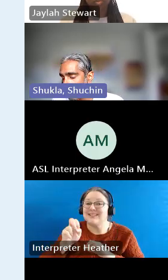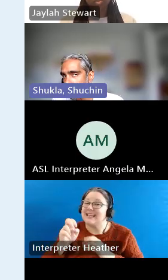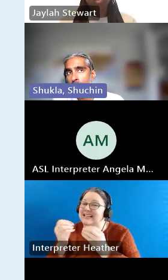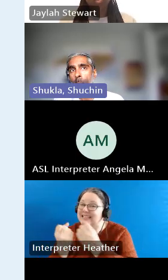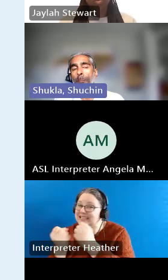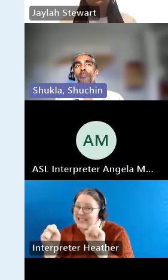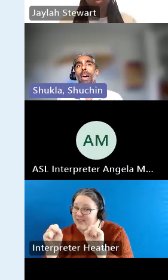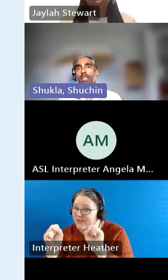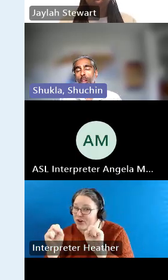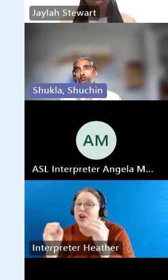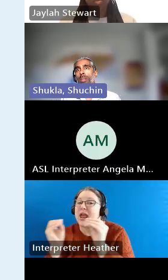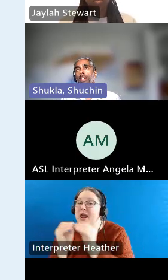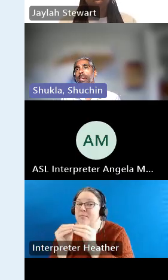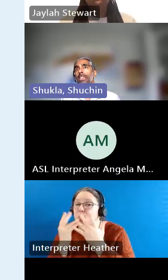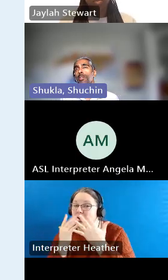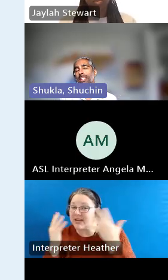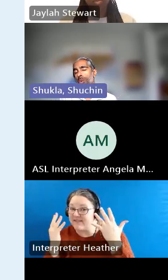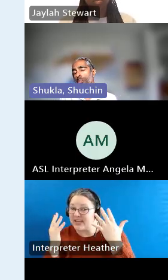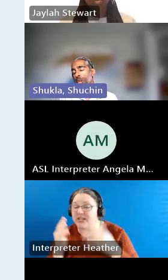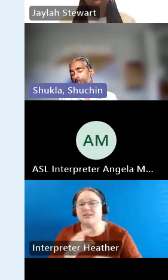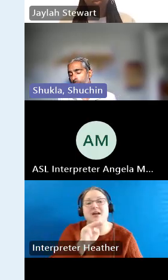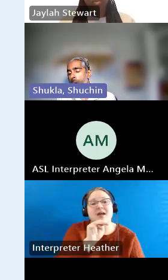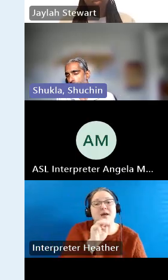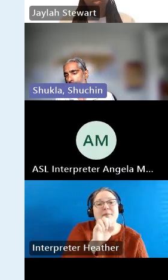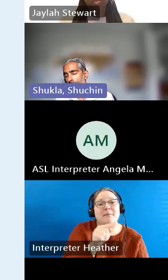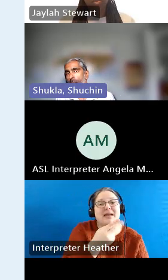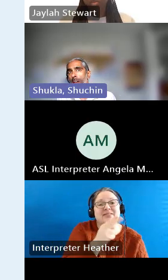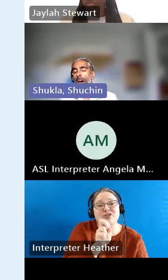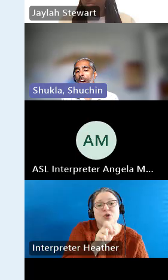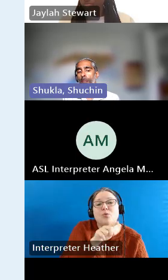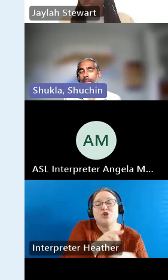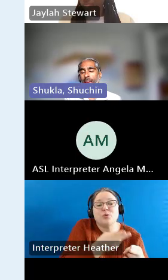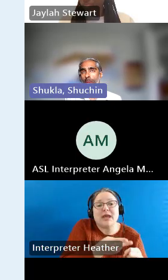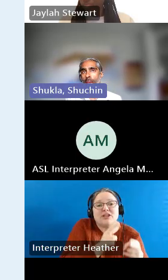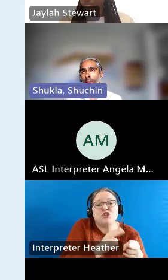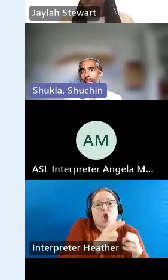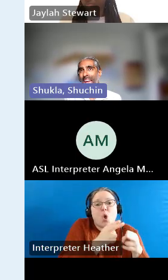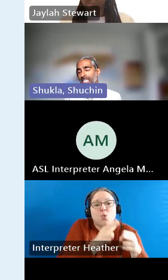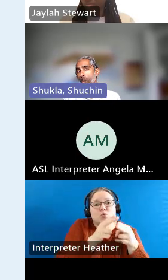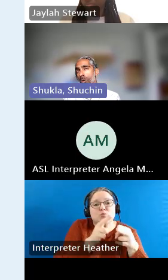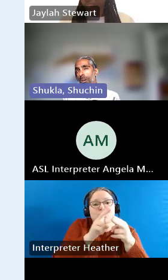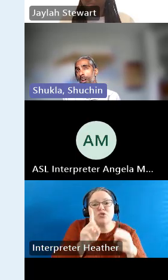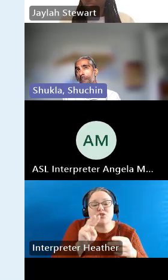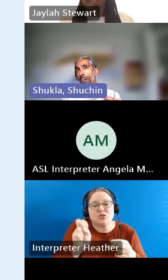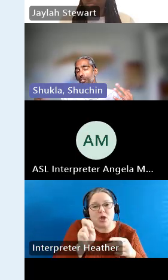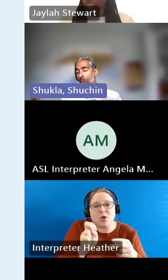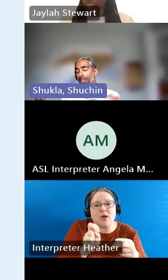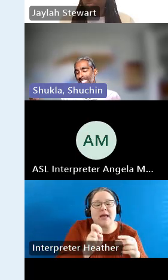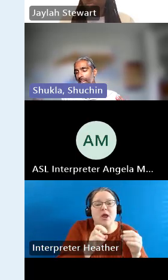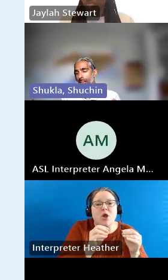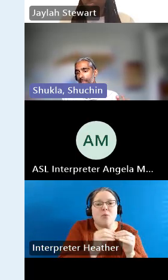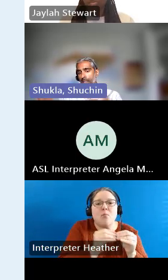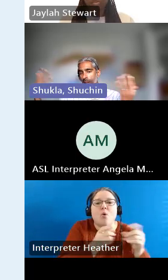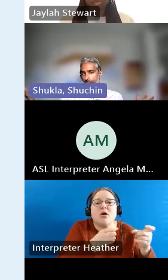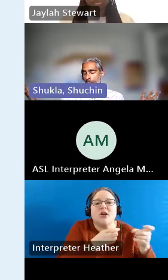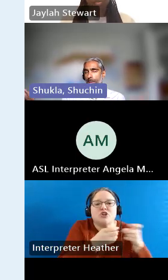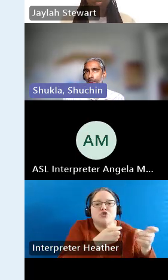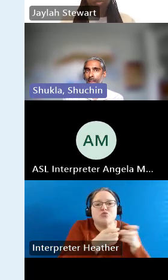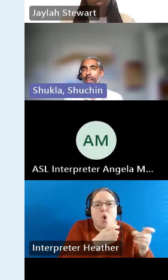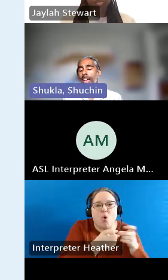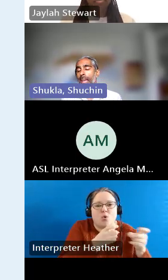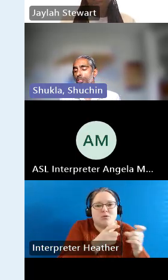more convenient, but methadone, you can sort of dose it higher, and has more of a controlled setting